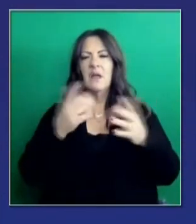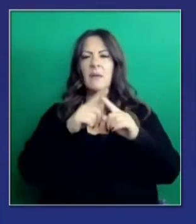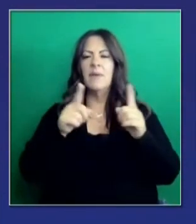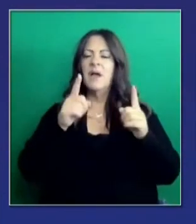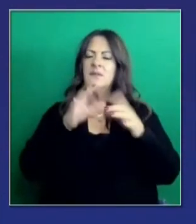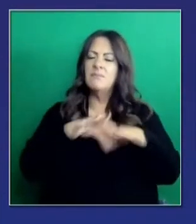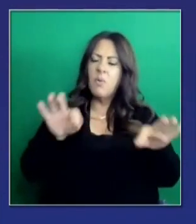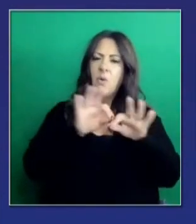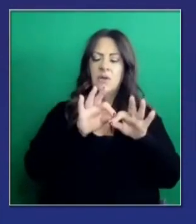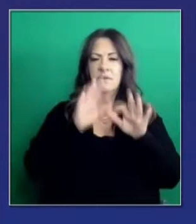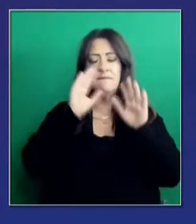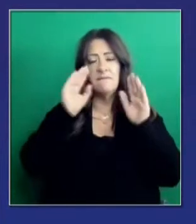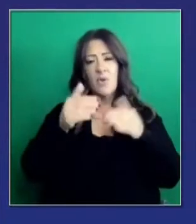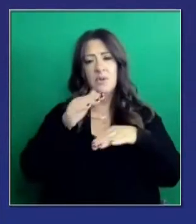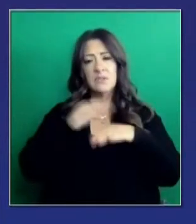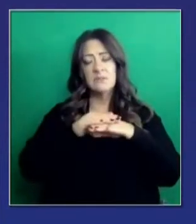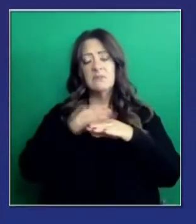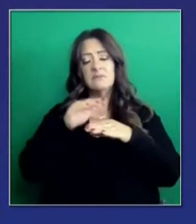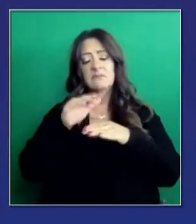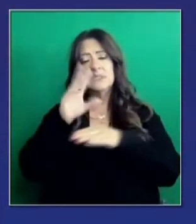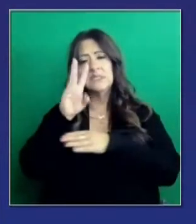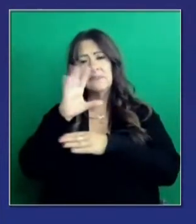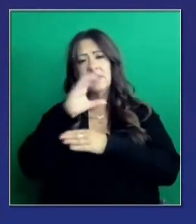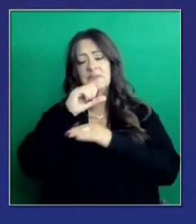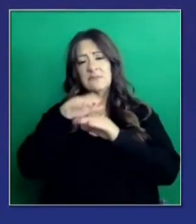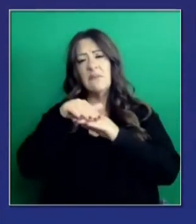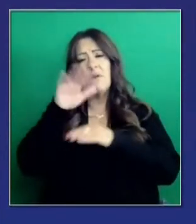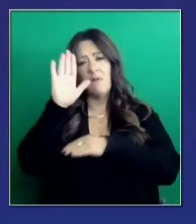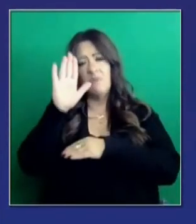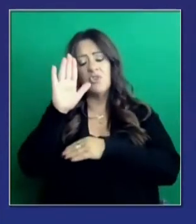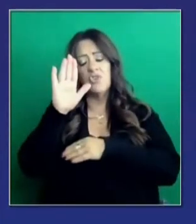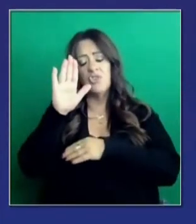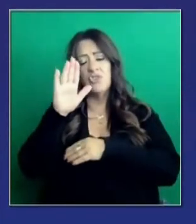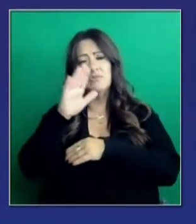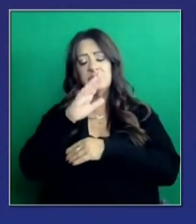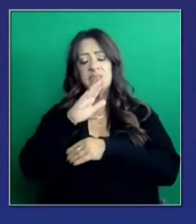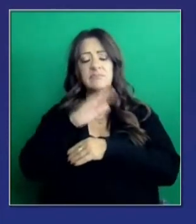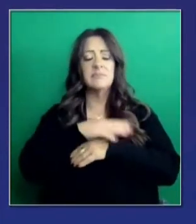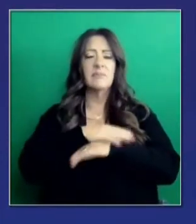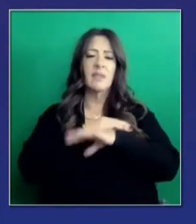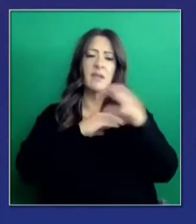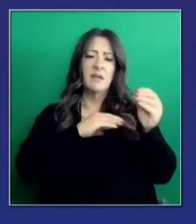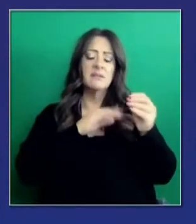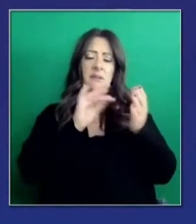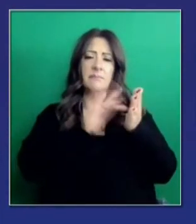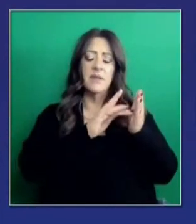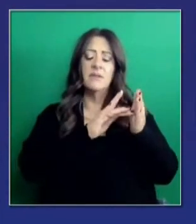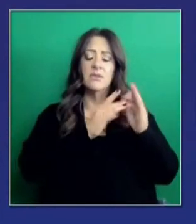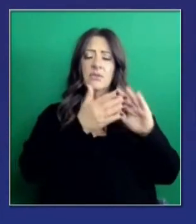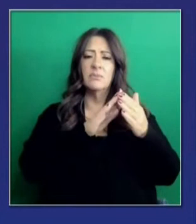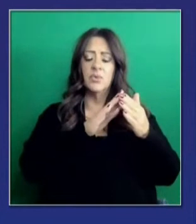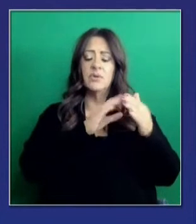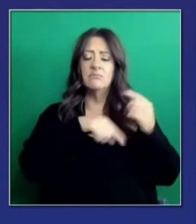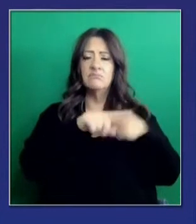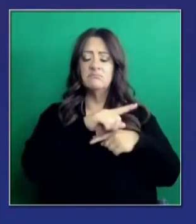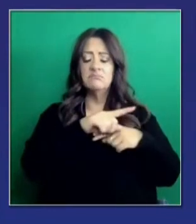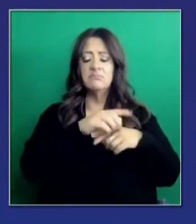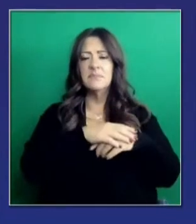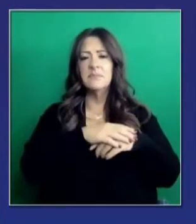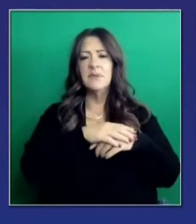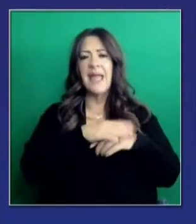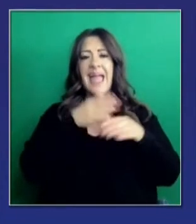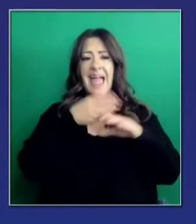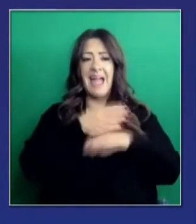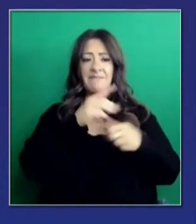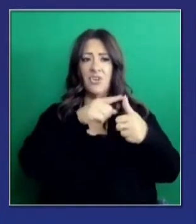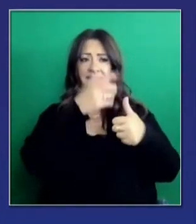and those cohorts that are represented. We want to, though, more importantly, as we work through this cohort, begin to